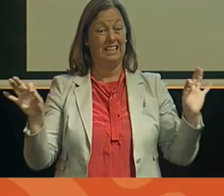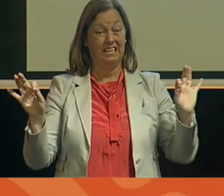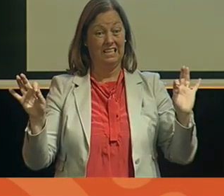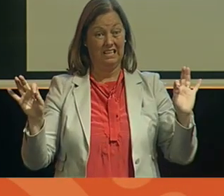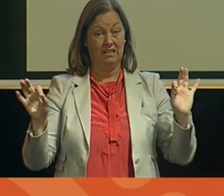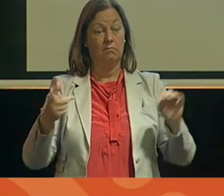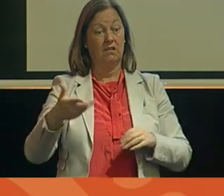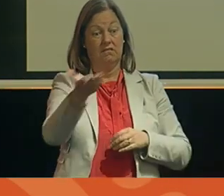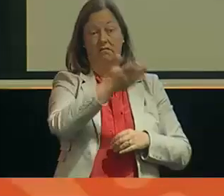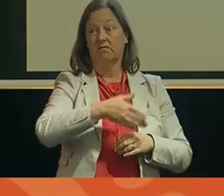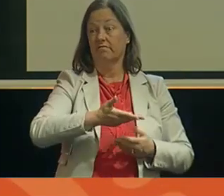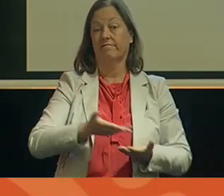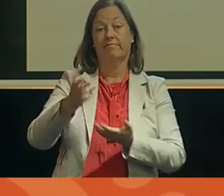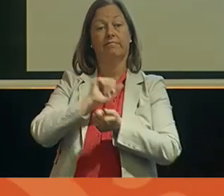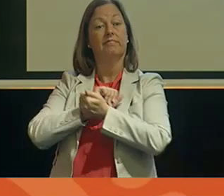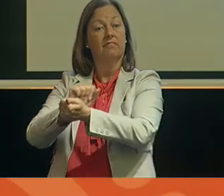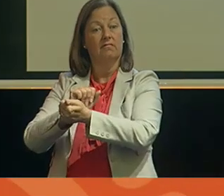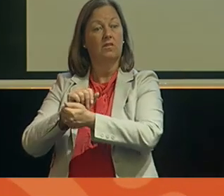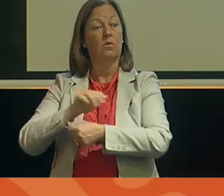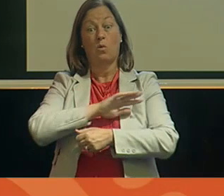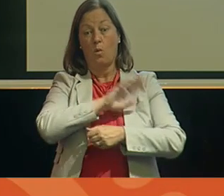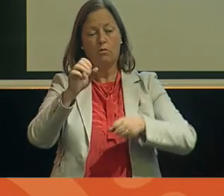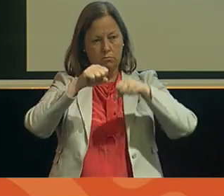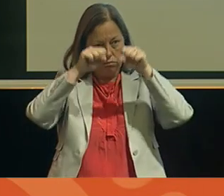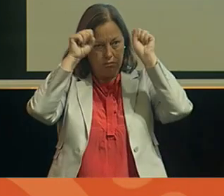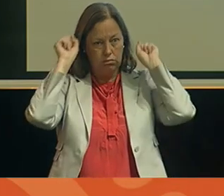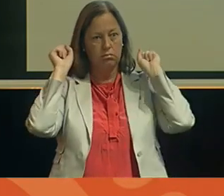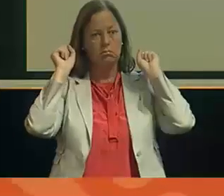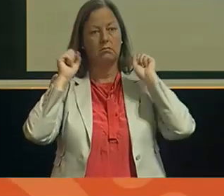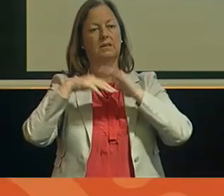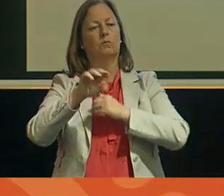in prison. And all of them were shaved bald.